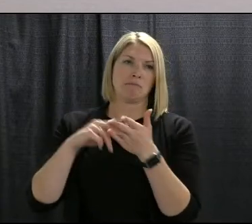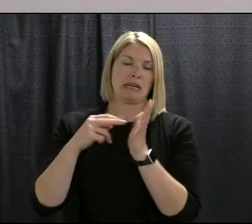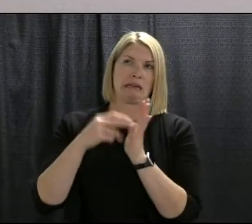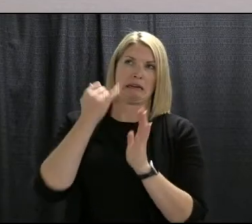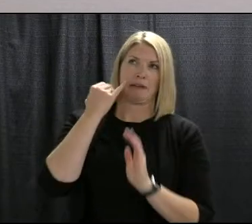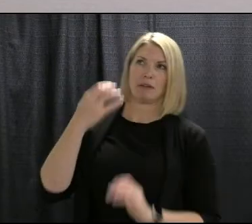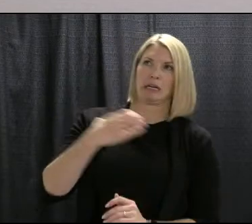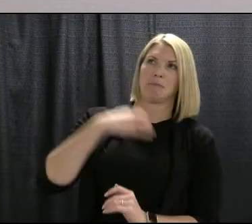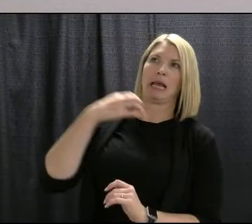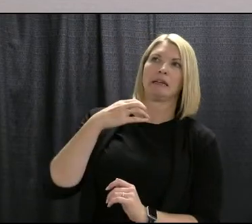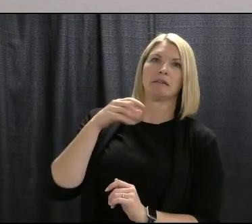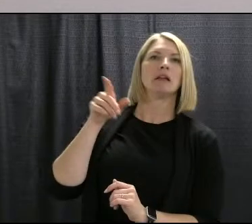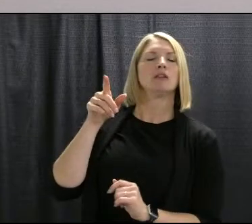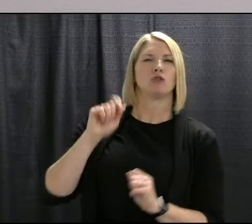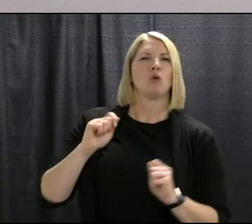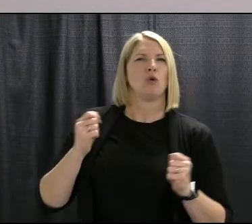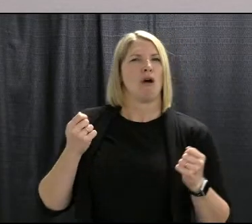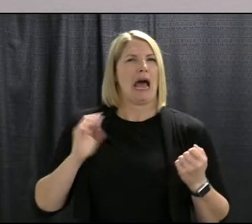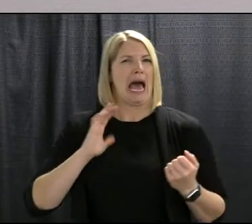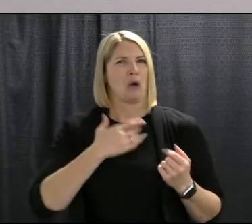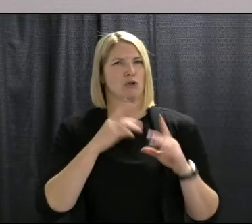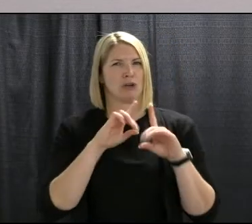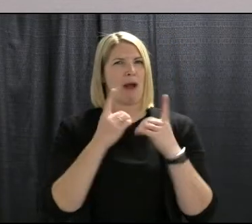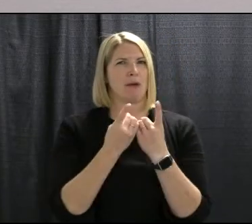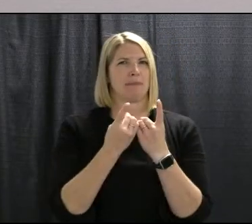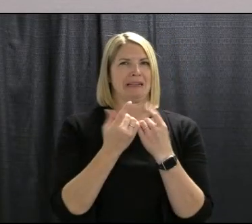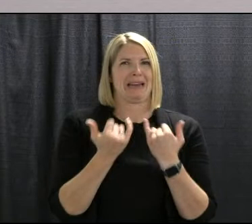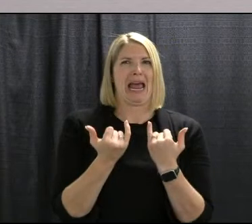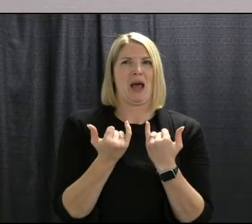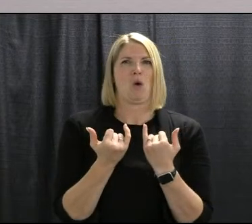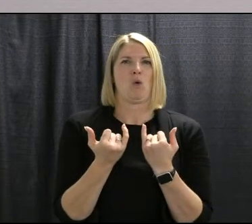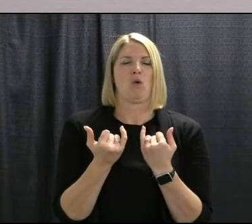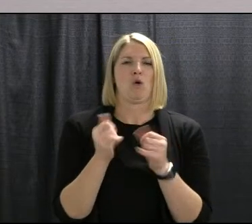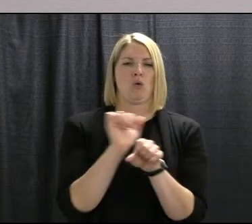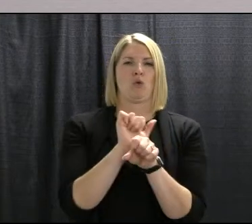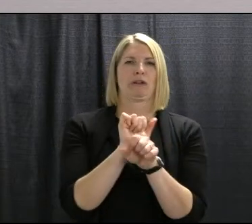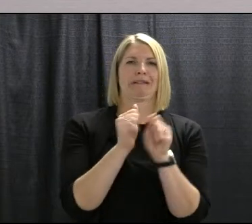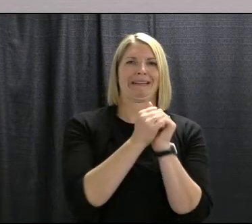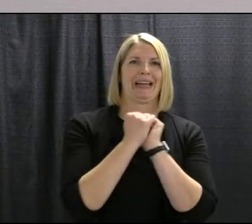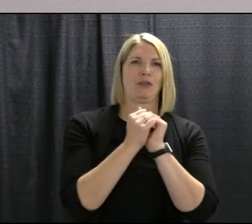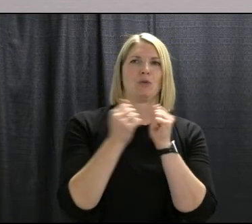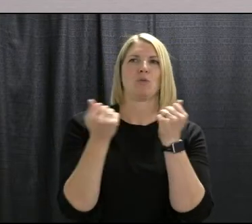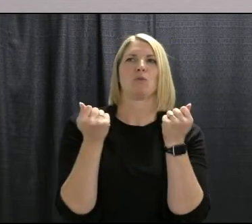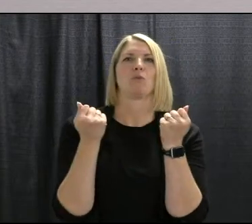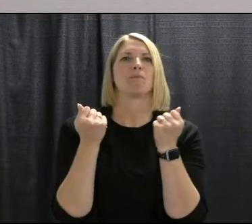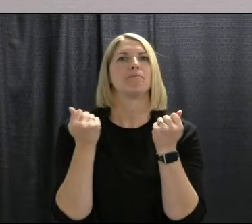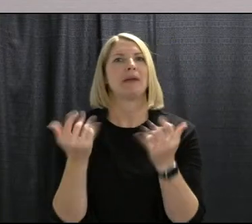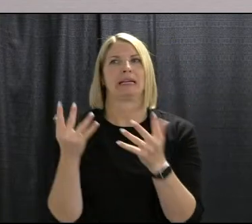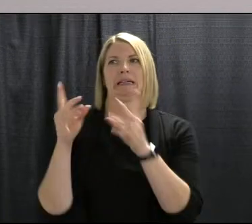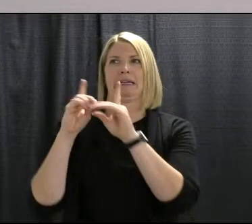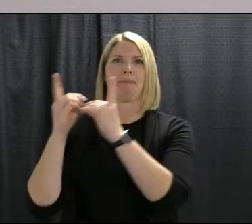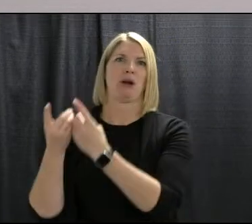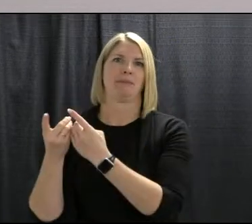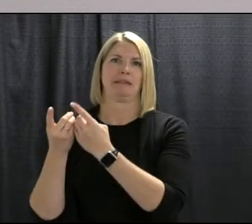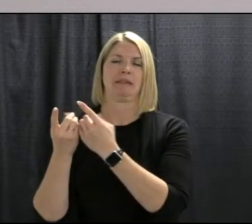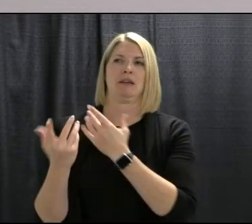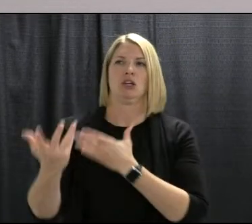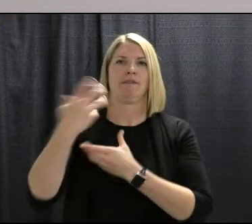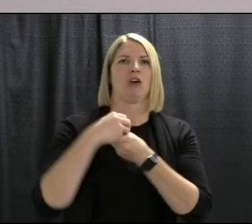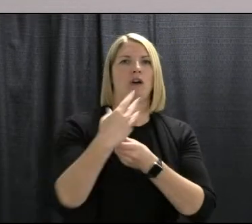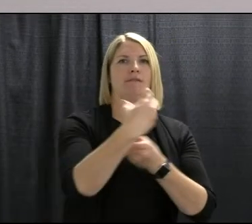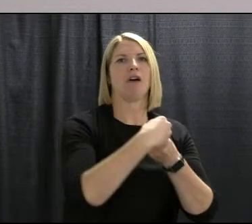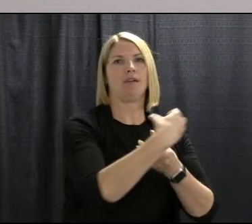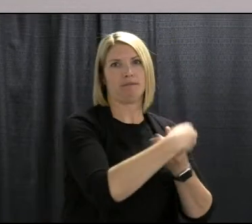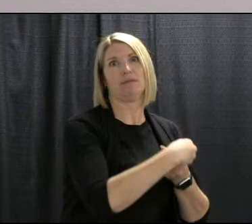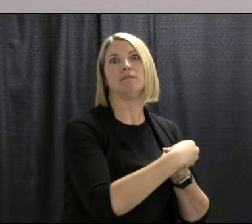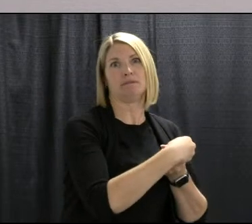addressed. This is pretty strong legislation that I think that is valuable when